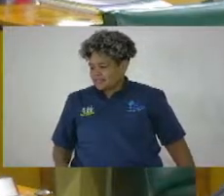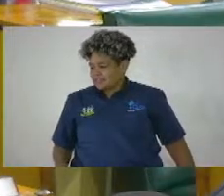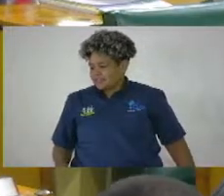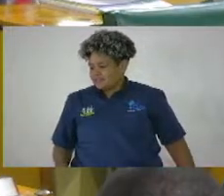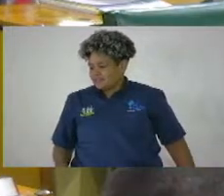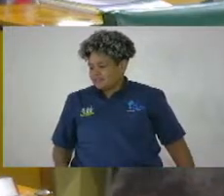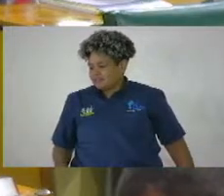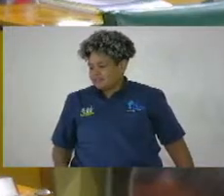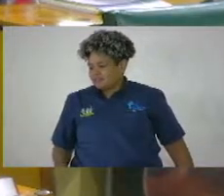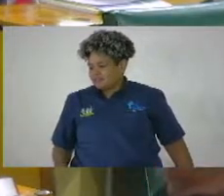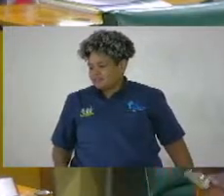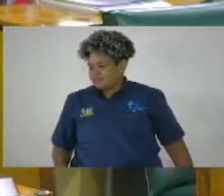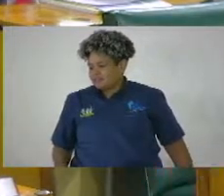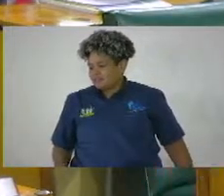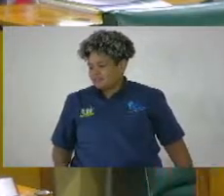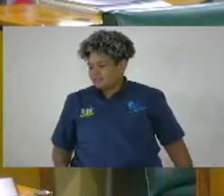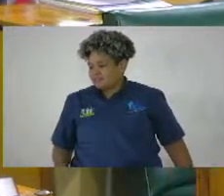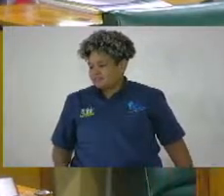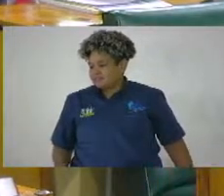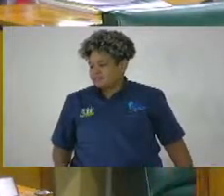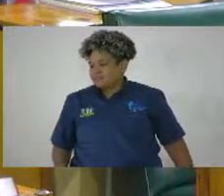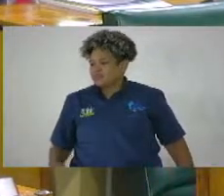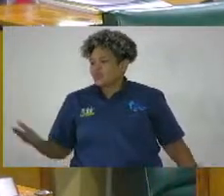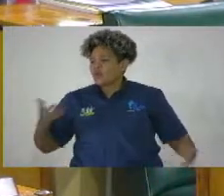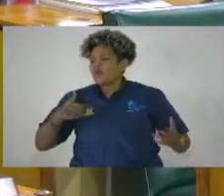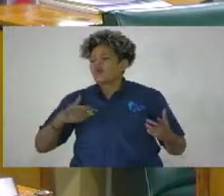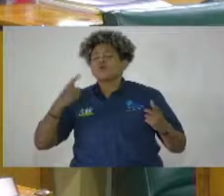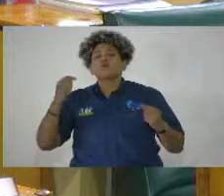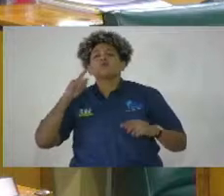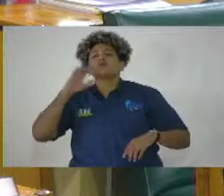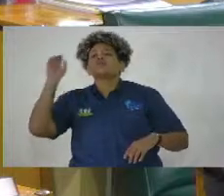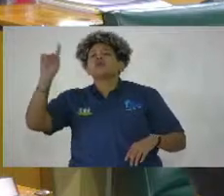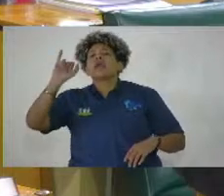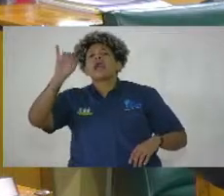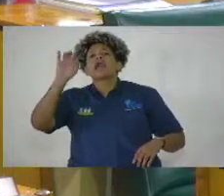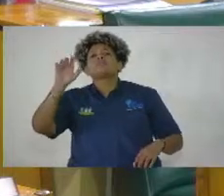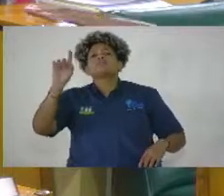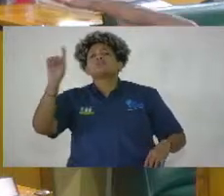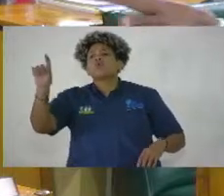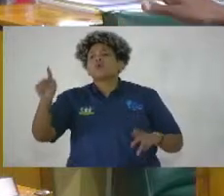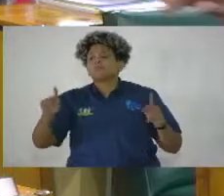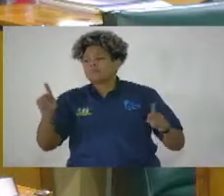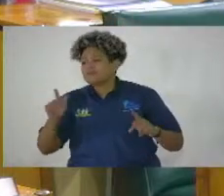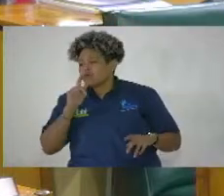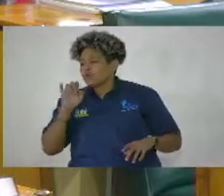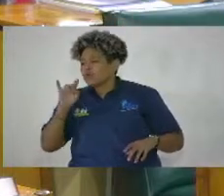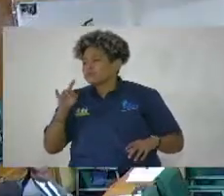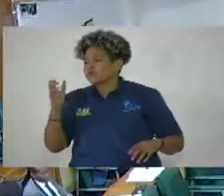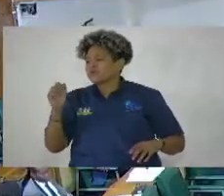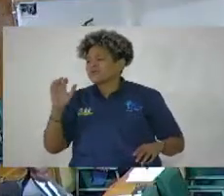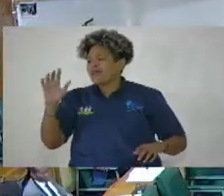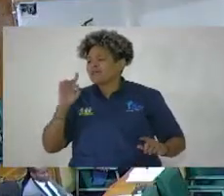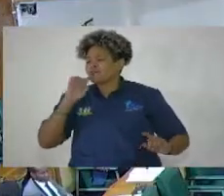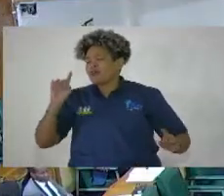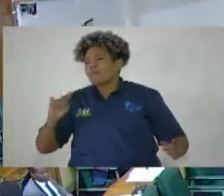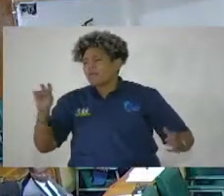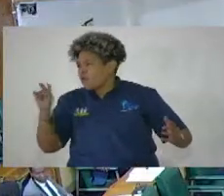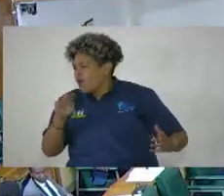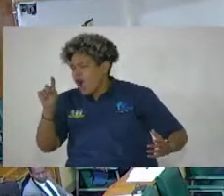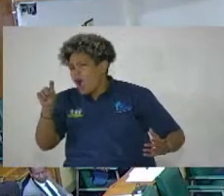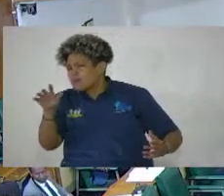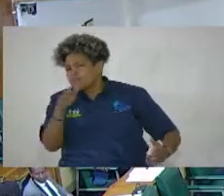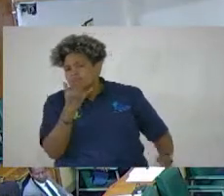What we did was we commissioned the IFC to go to the bidders who took the 5 reports and to ask